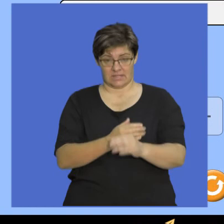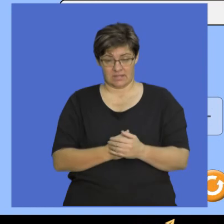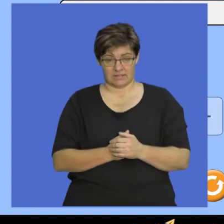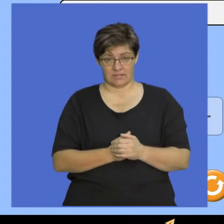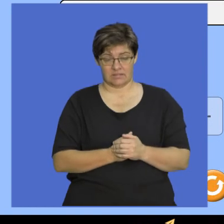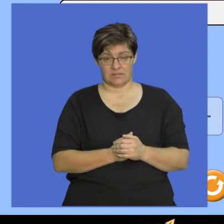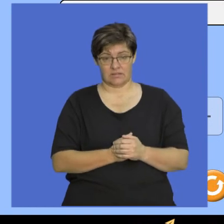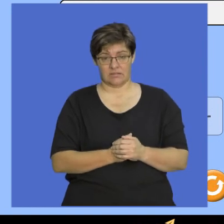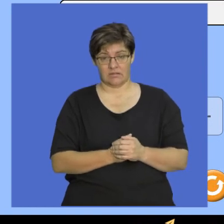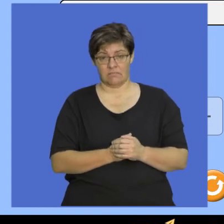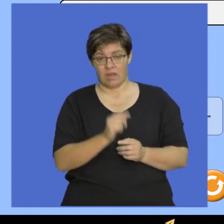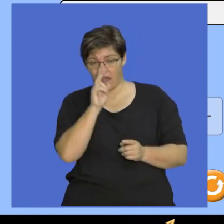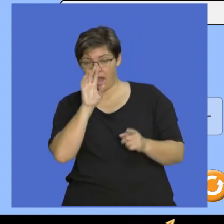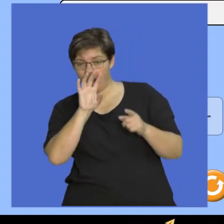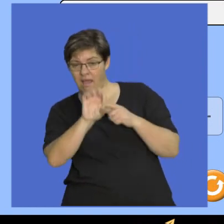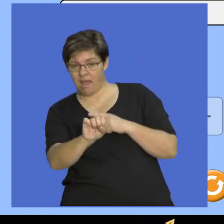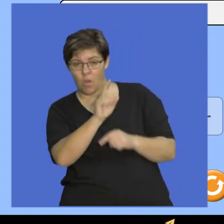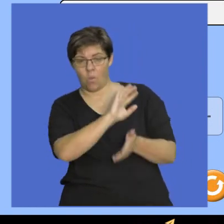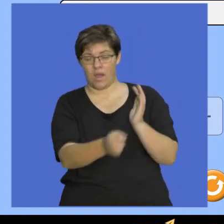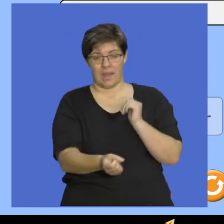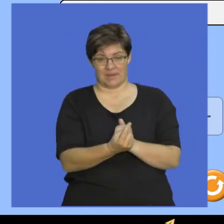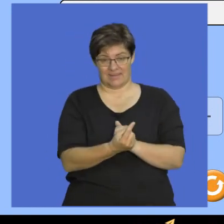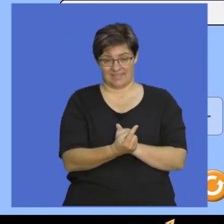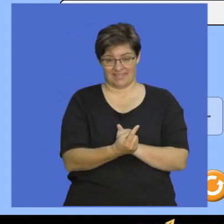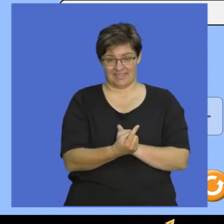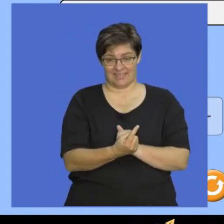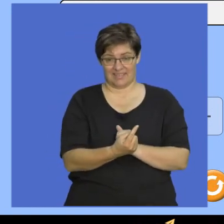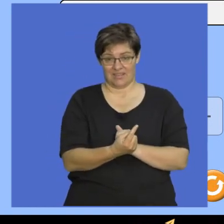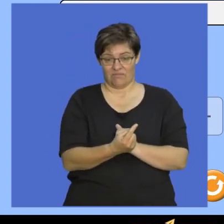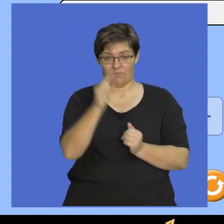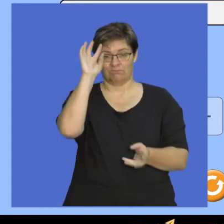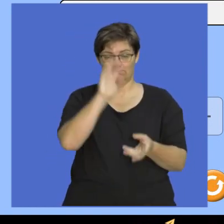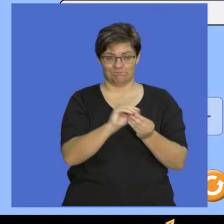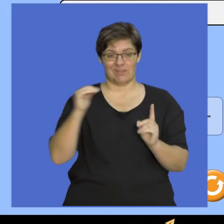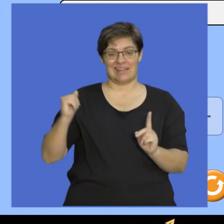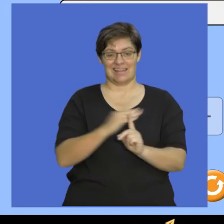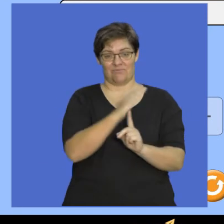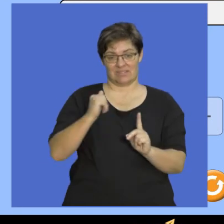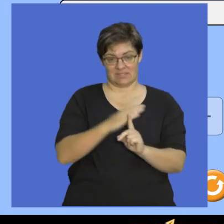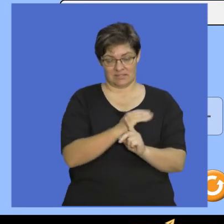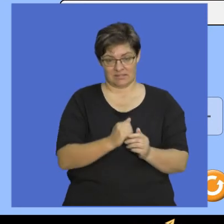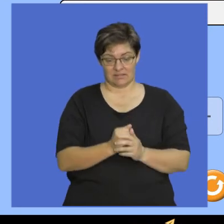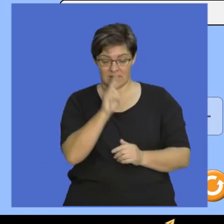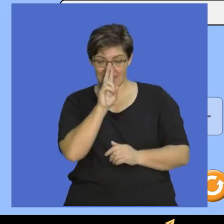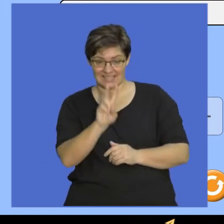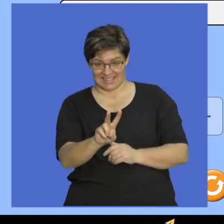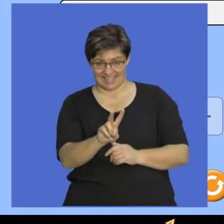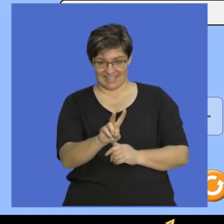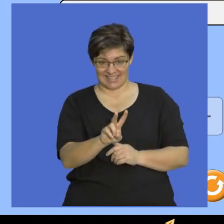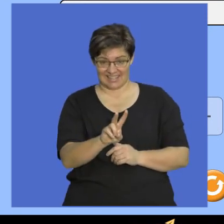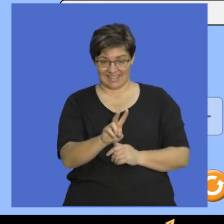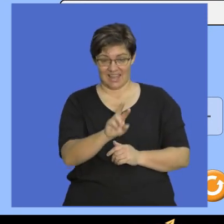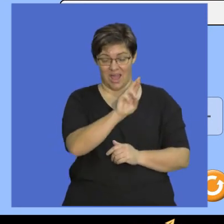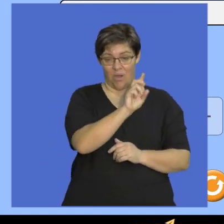the other resistor so that we can actually get a sense of what happens in as far as the total current in the circuit. Take